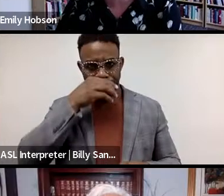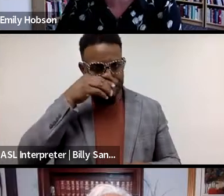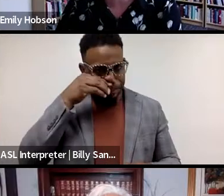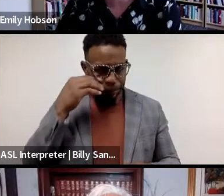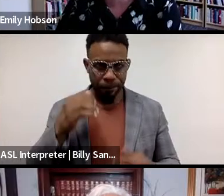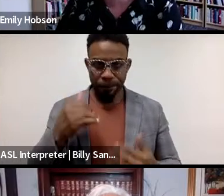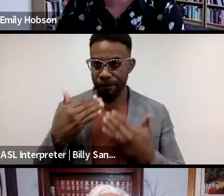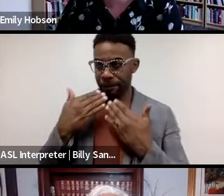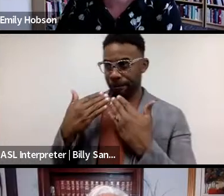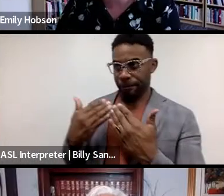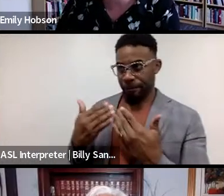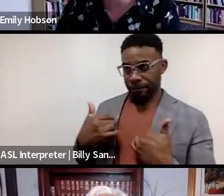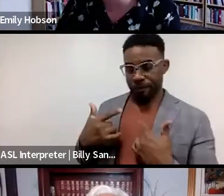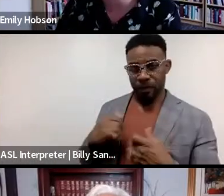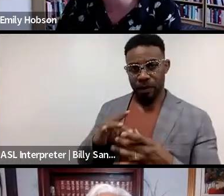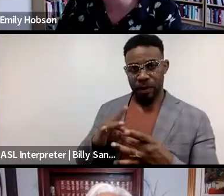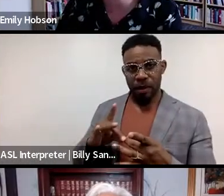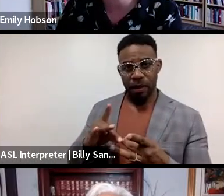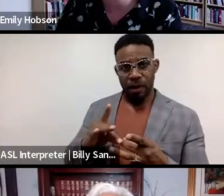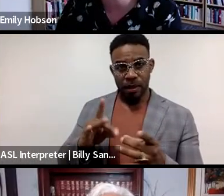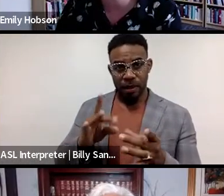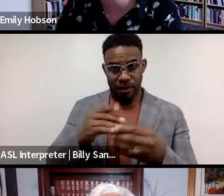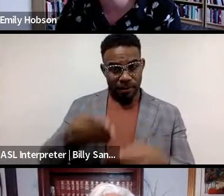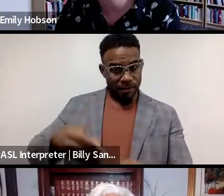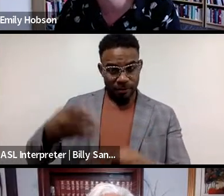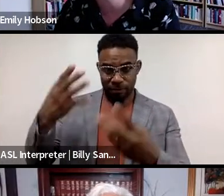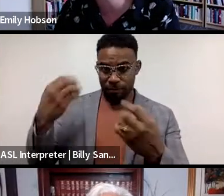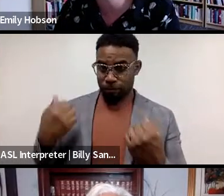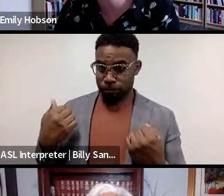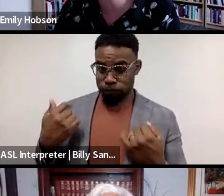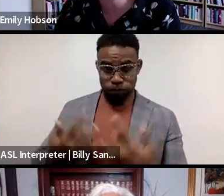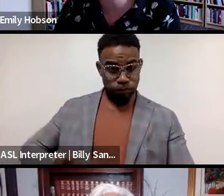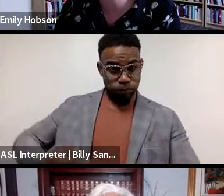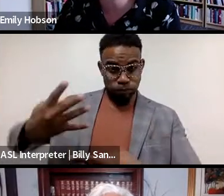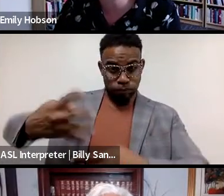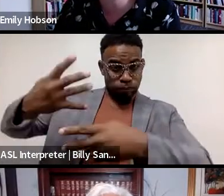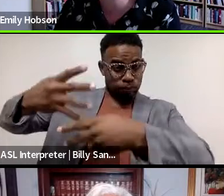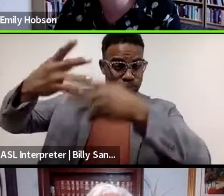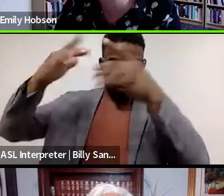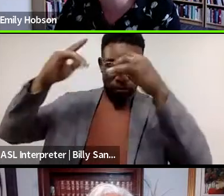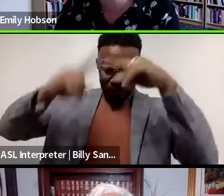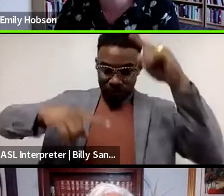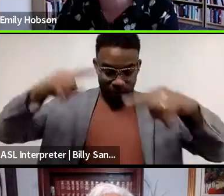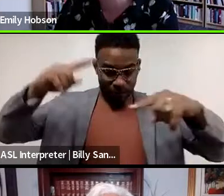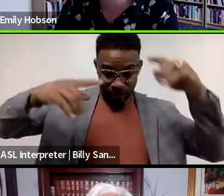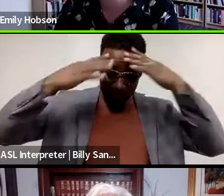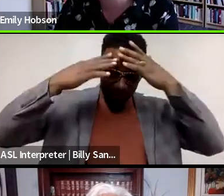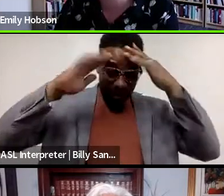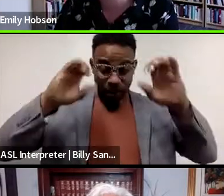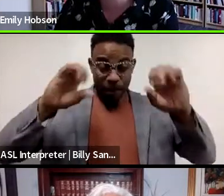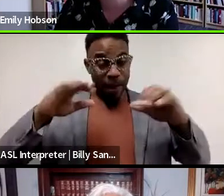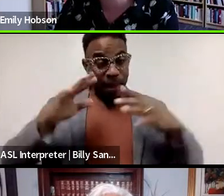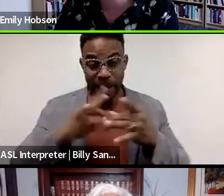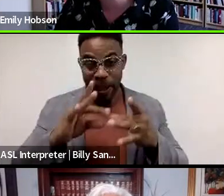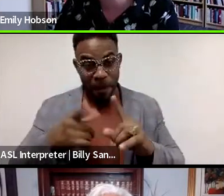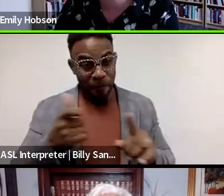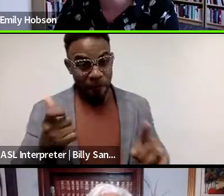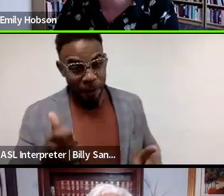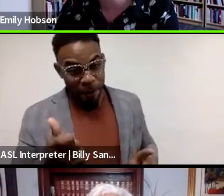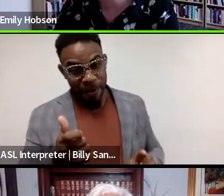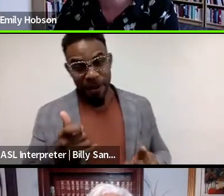Thank you. I want to say that the chat is on fire. We're getting all sorts of amazing comments from